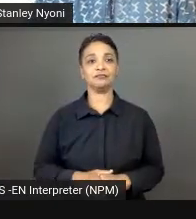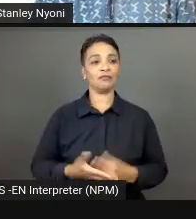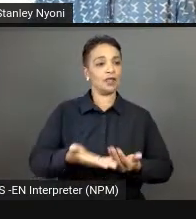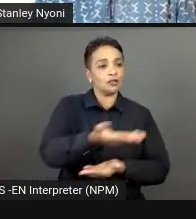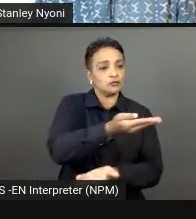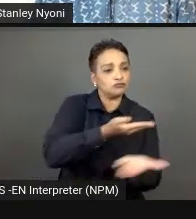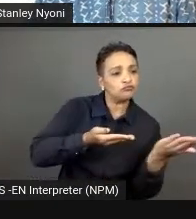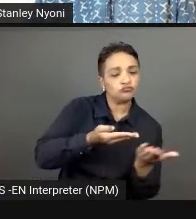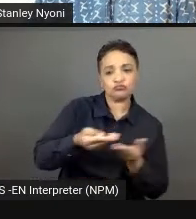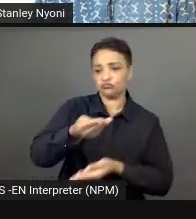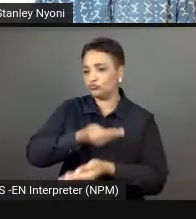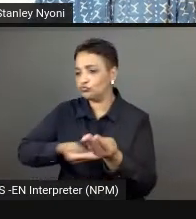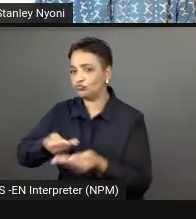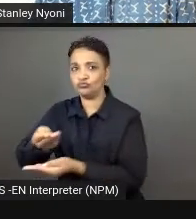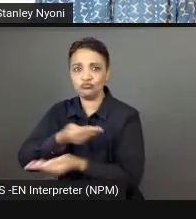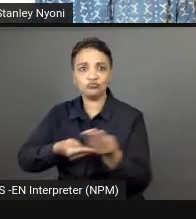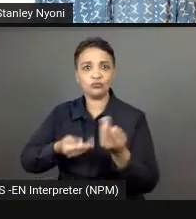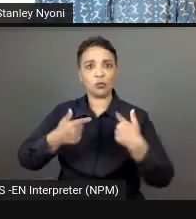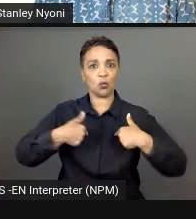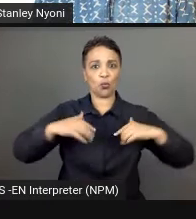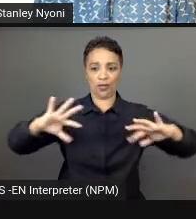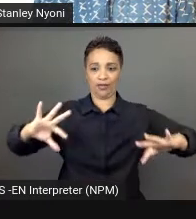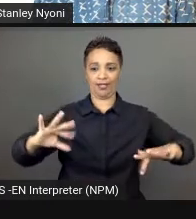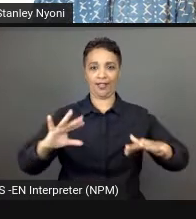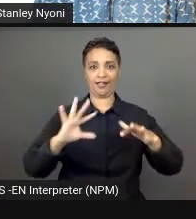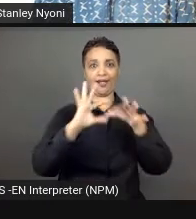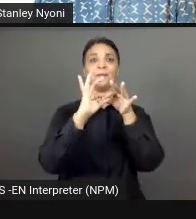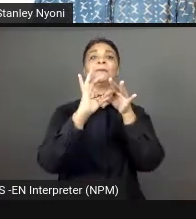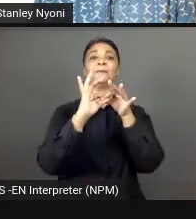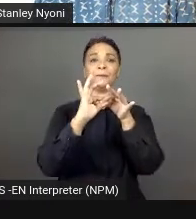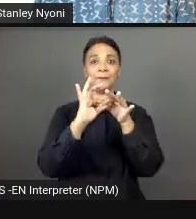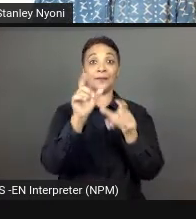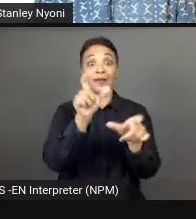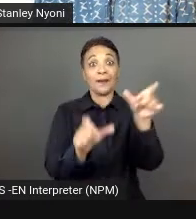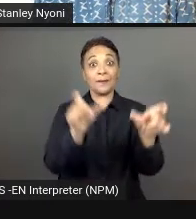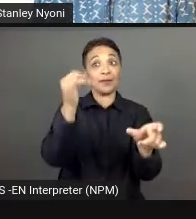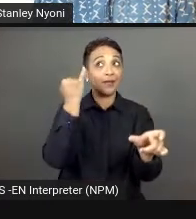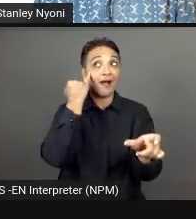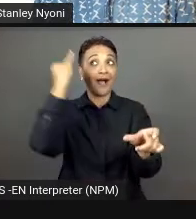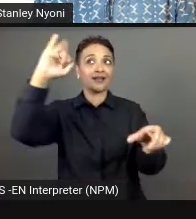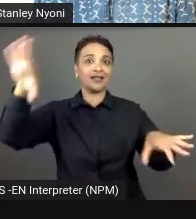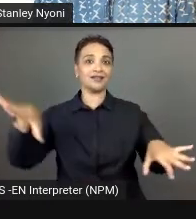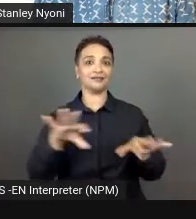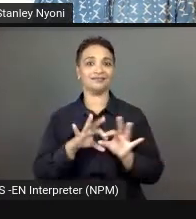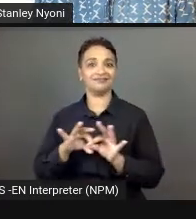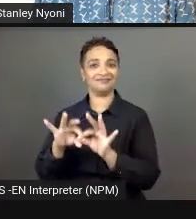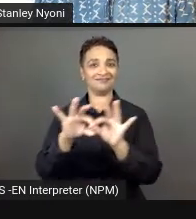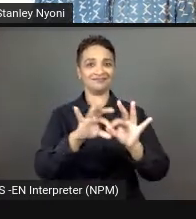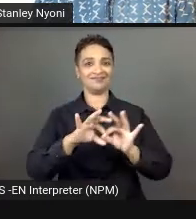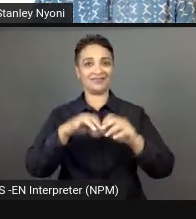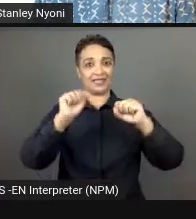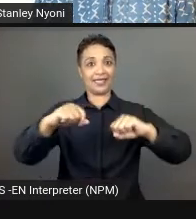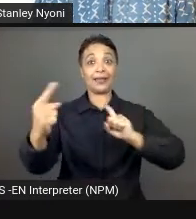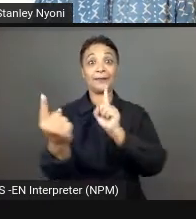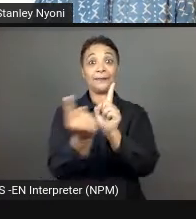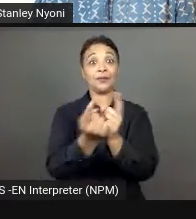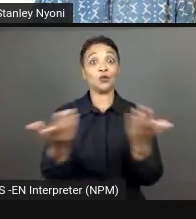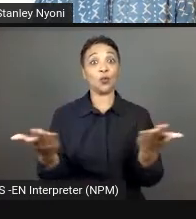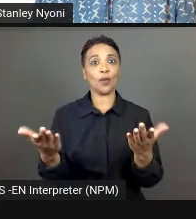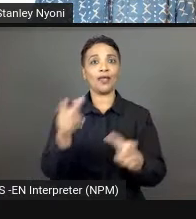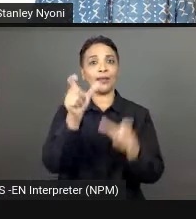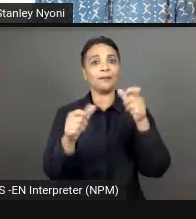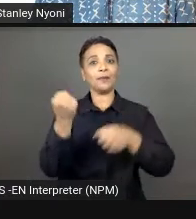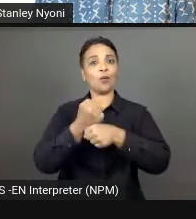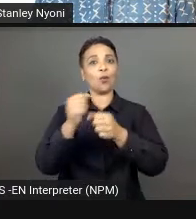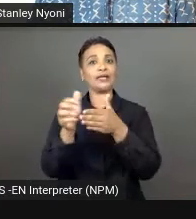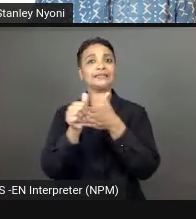designed to connect us together, people and ideas, so there will be opportunities to meet with the Alliance team in expo booths and to